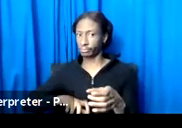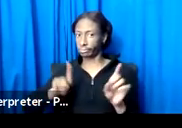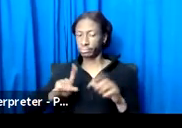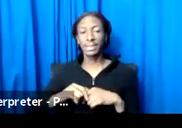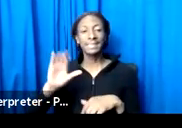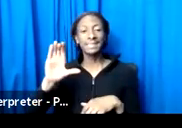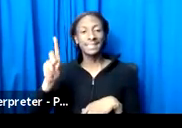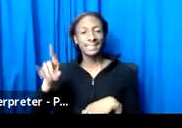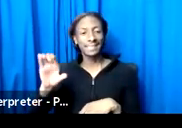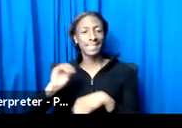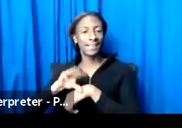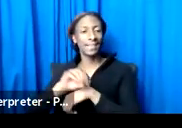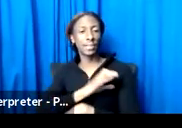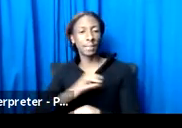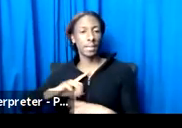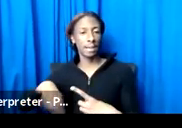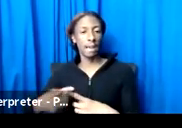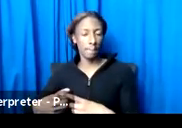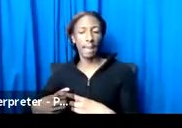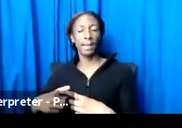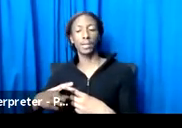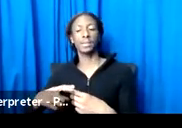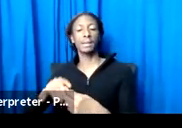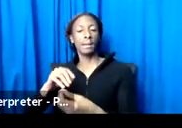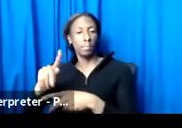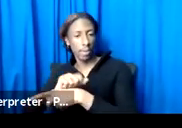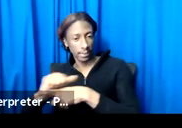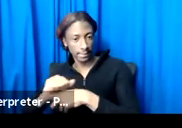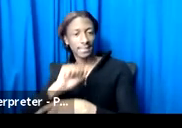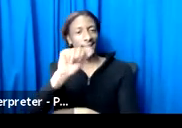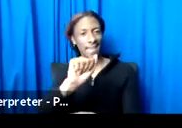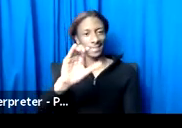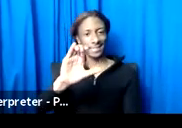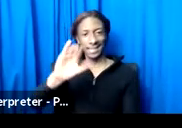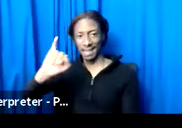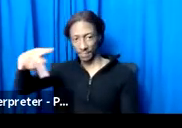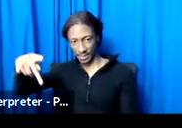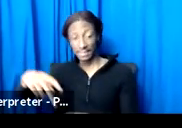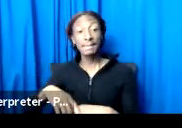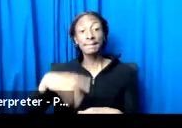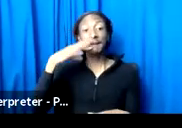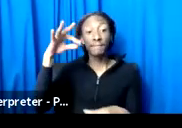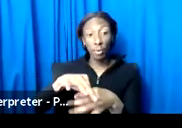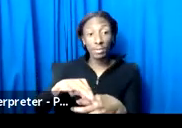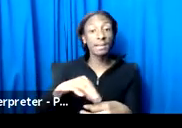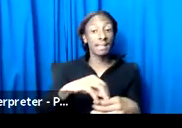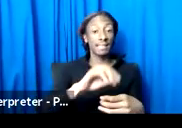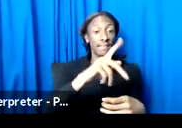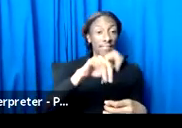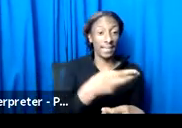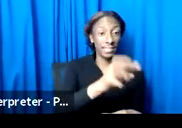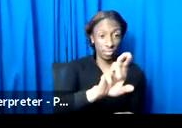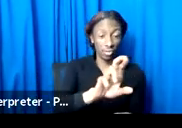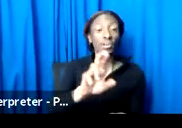on Immunization Practices, or the ACIP, voted that the Pfizer-BioNTech COVID-19 vaccine